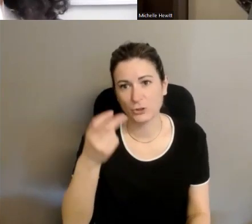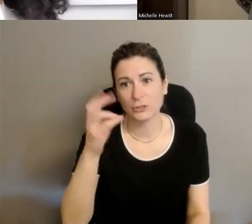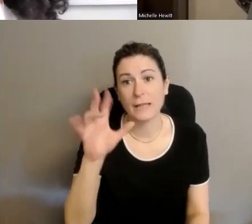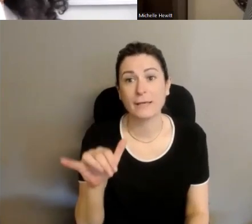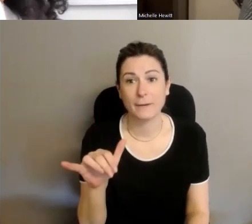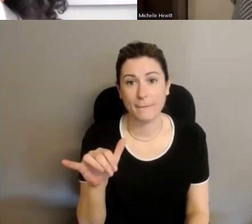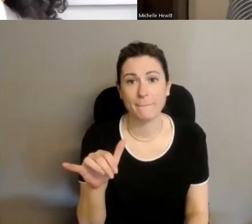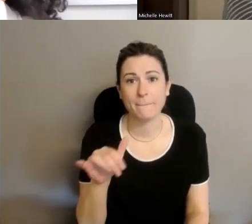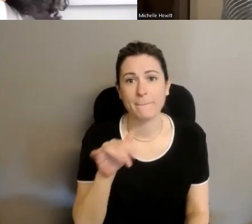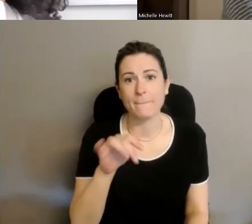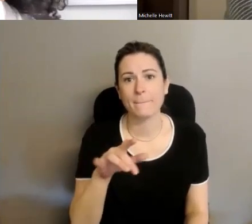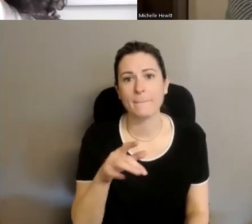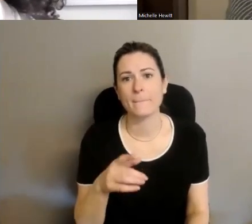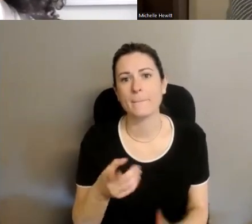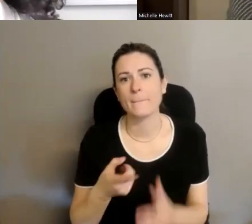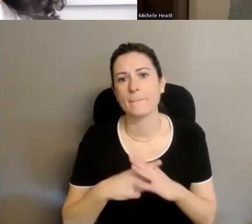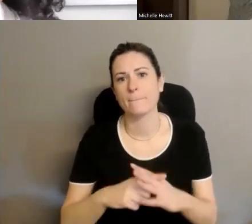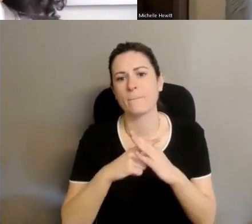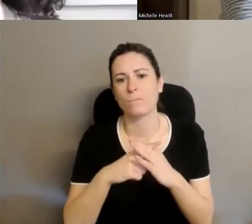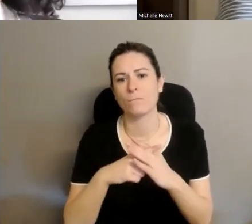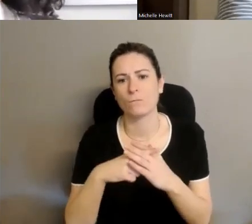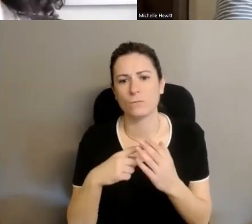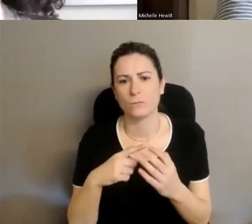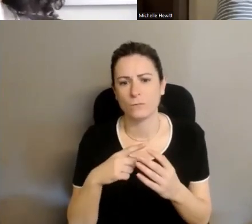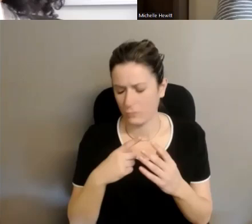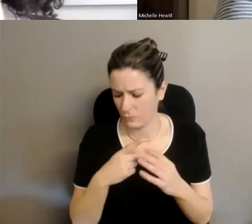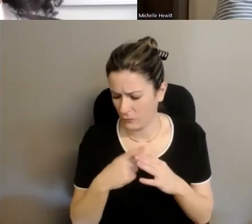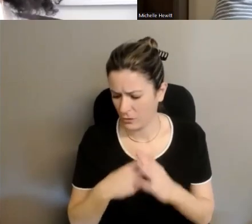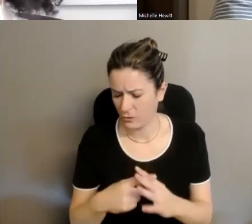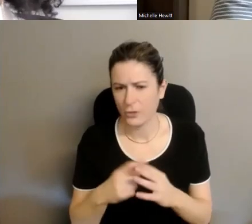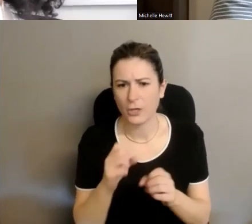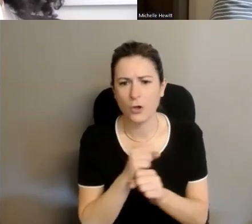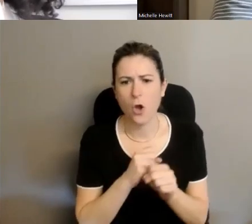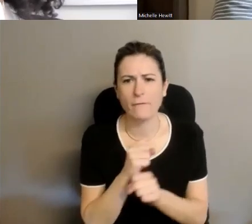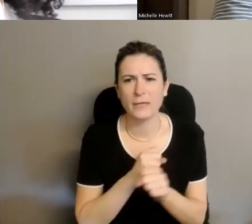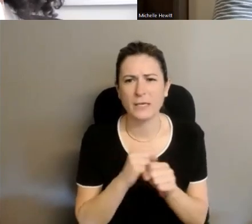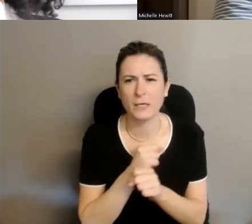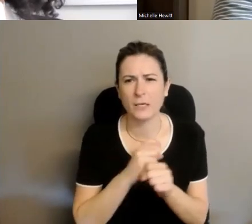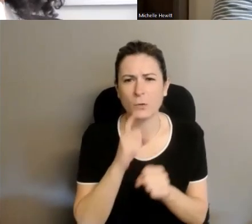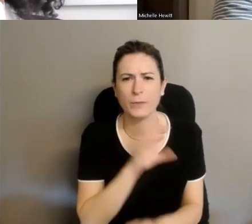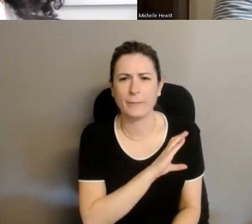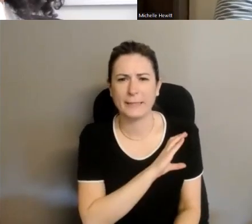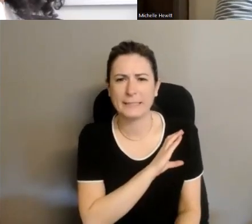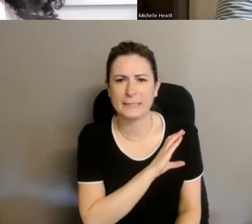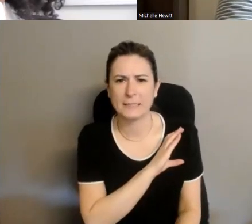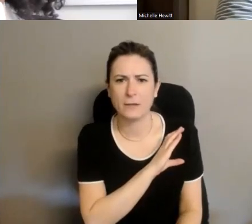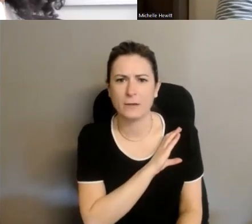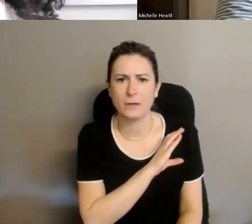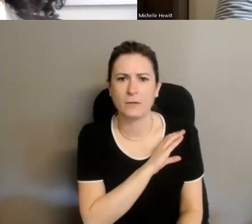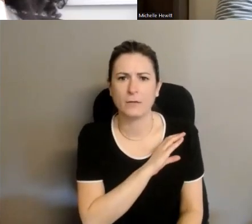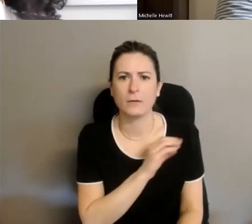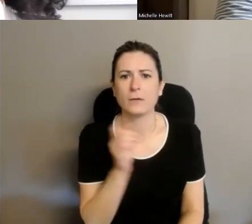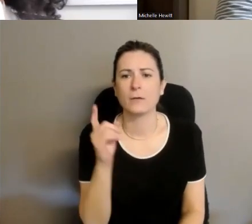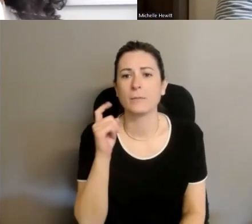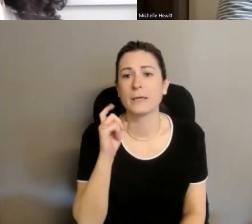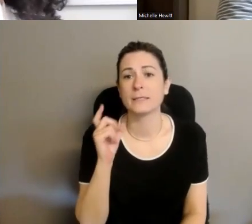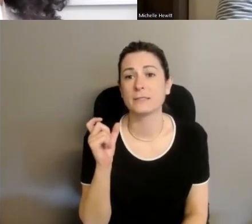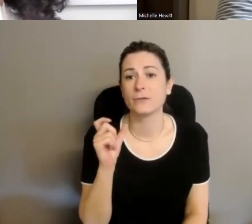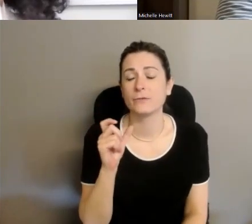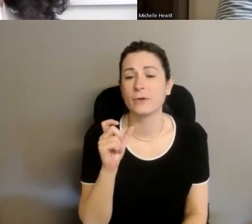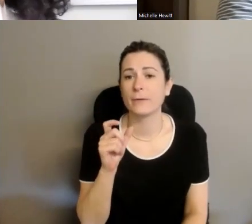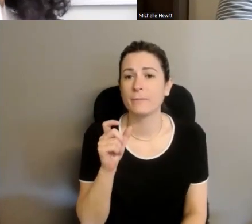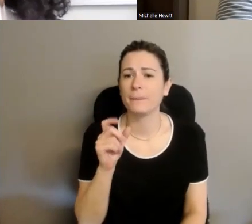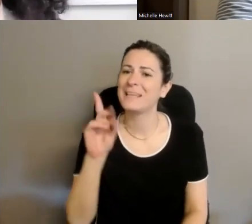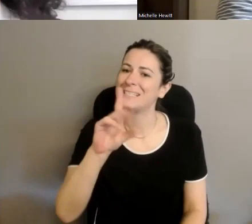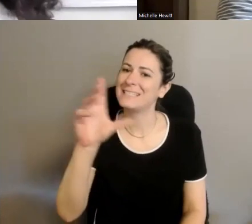starting coffee with the police in New Brunswick because of understanding invisible disabilities. And this is something